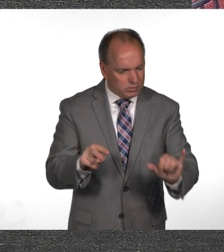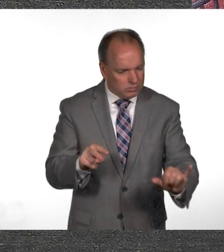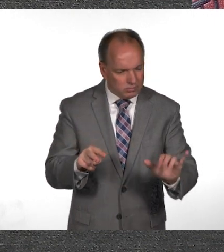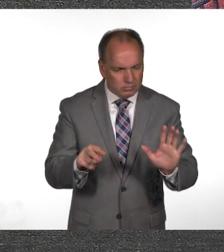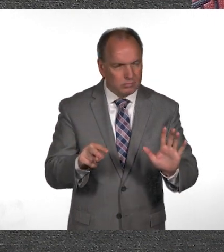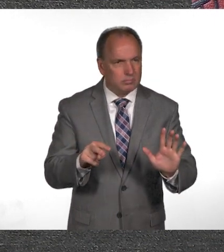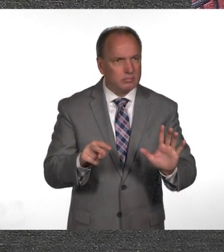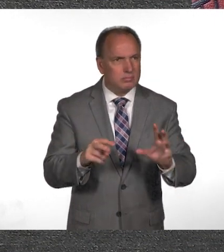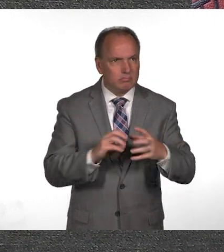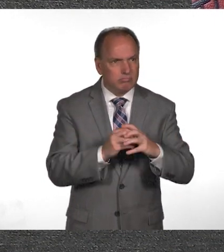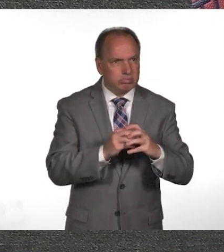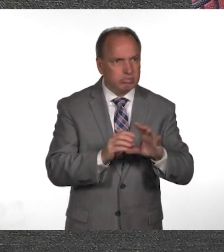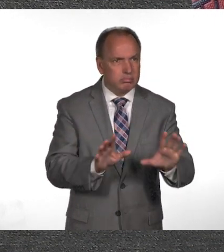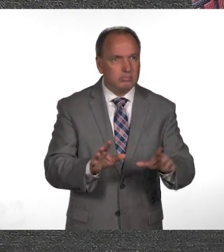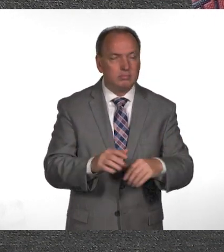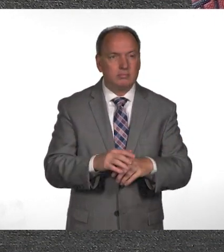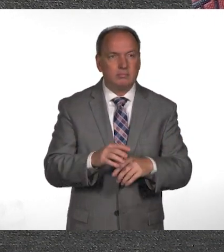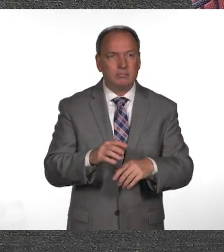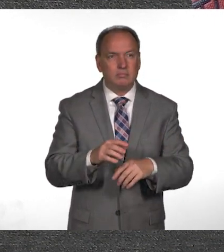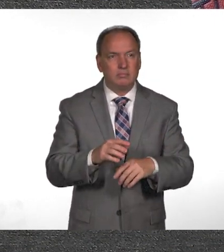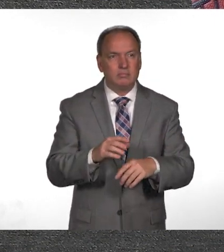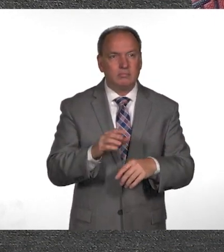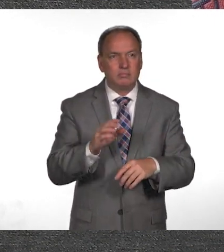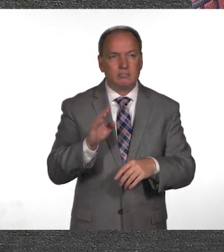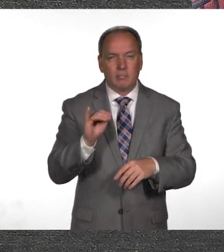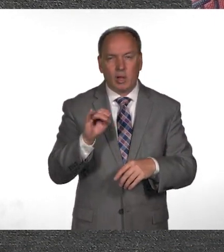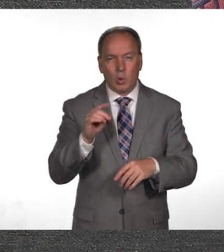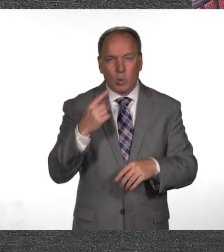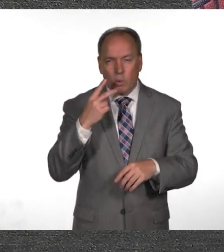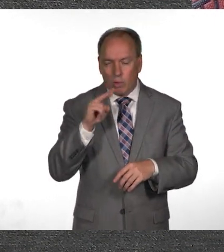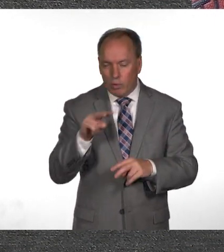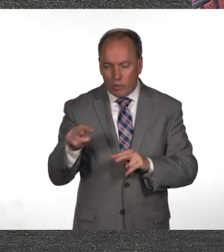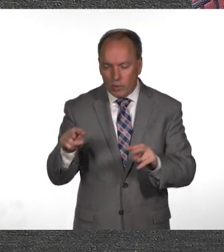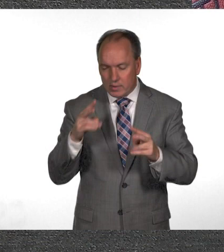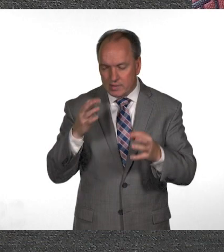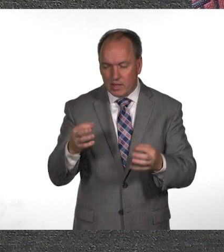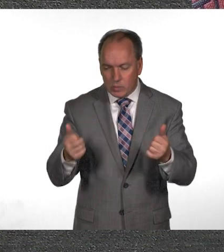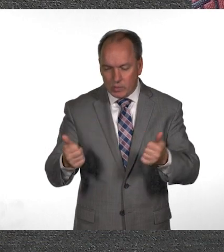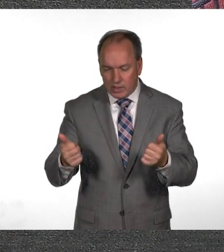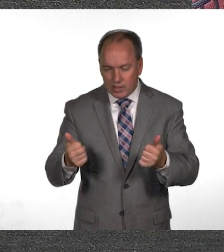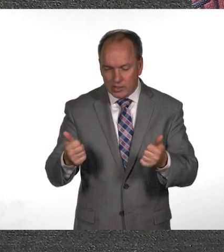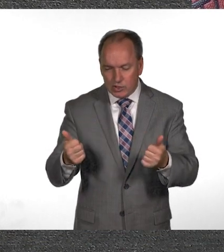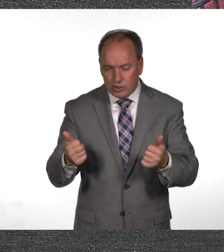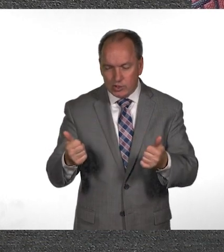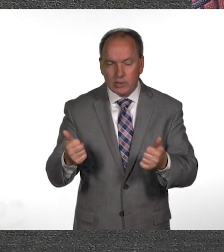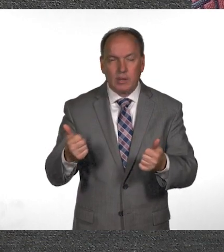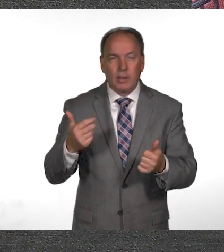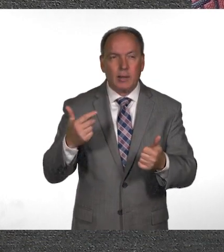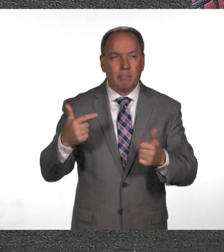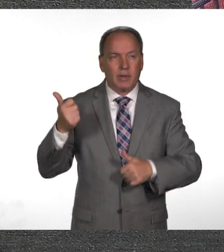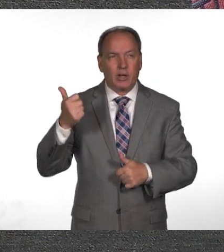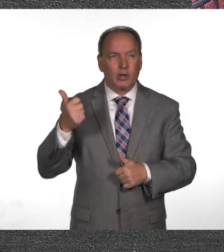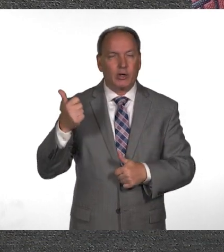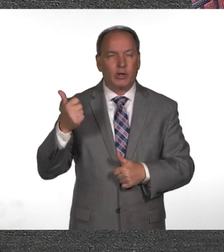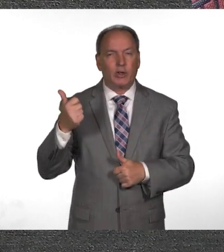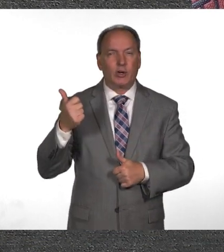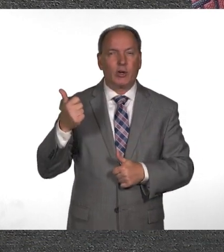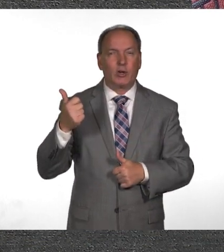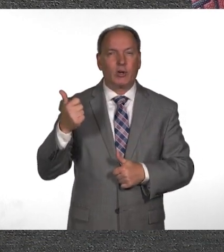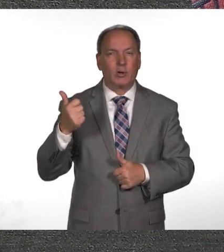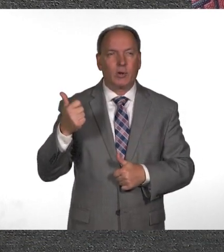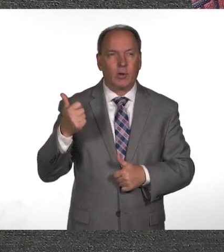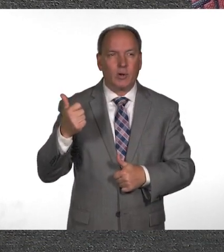tennis ball. Okay. Bingo's looking. He's trying to decide which one is bigger. Which one do you think is bigger of these